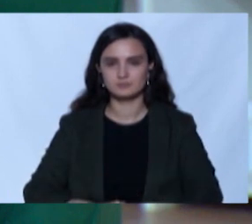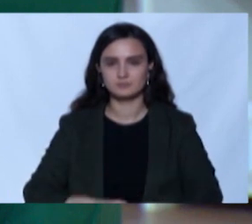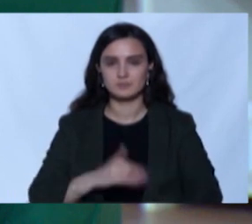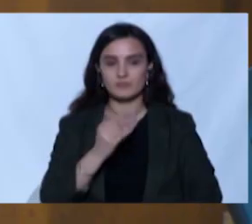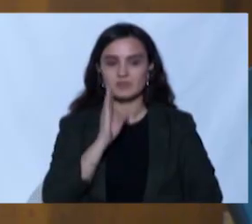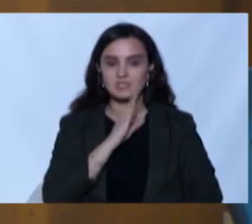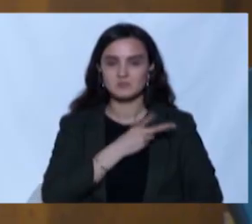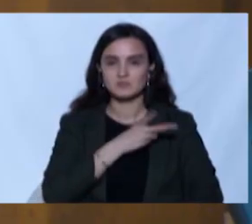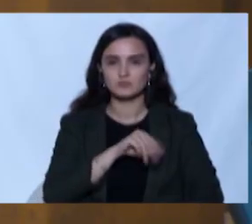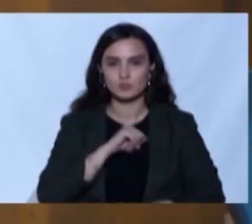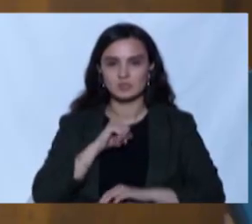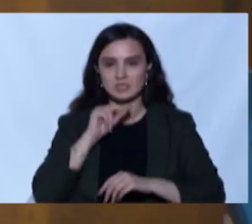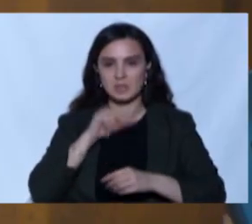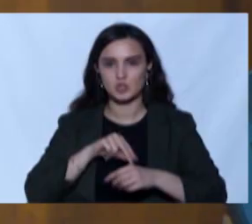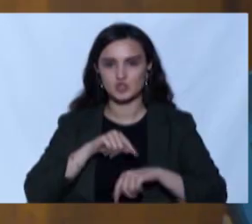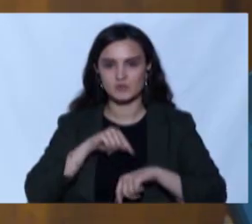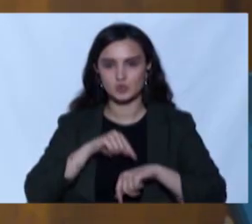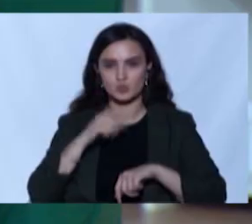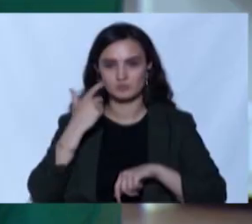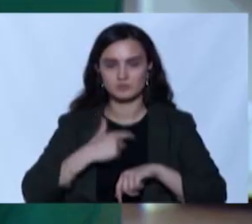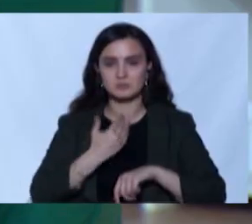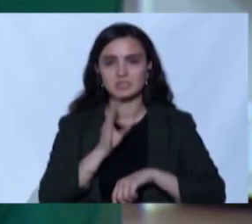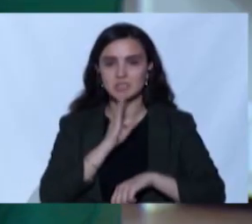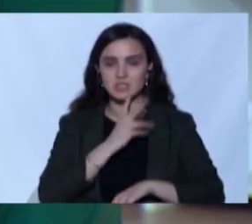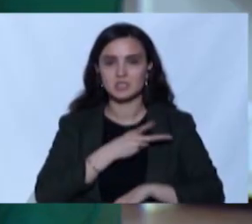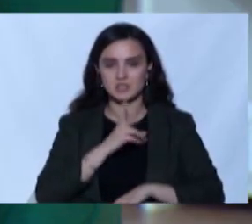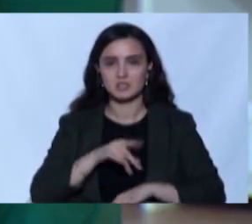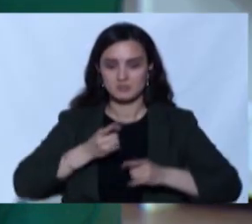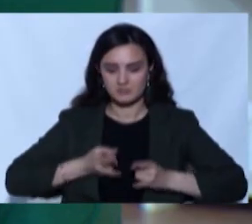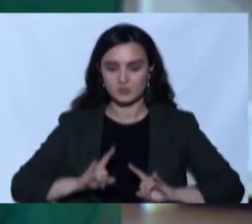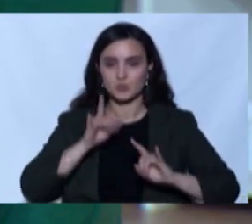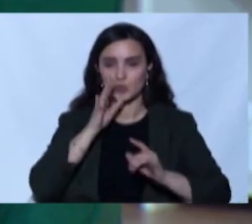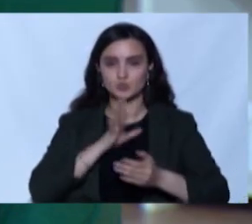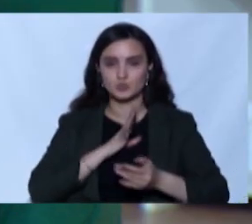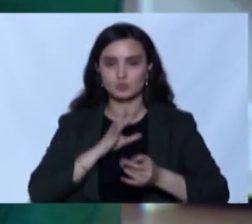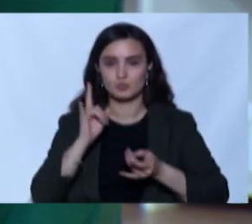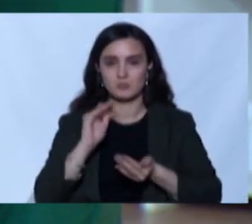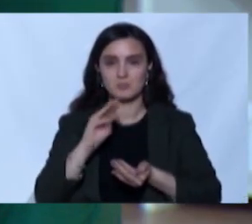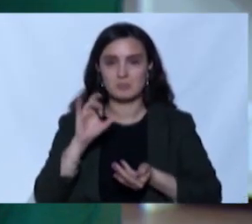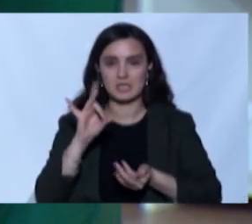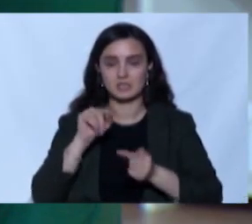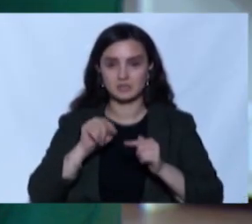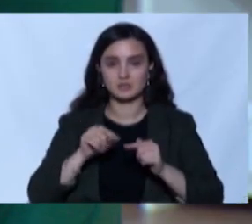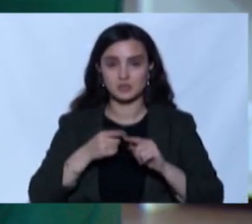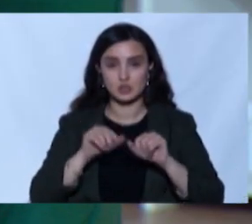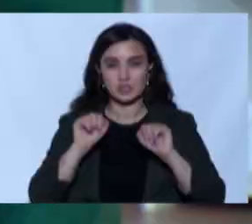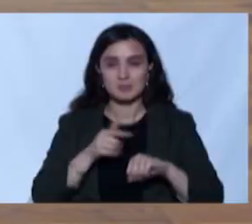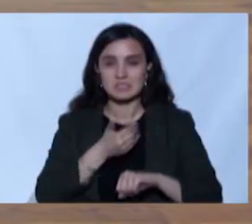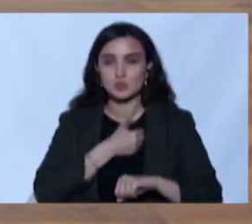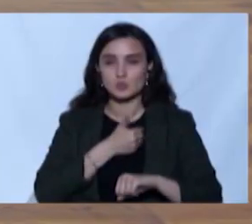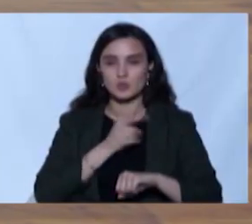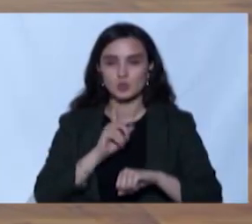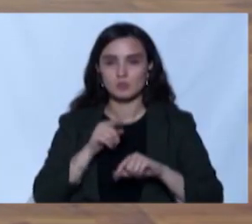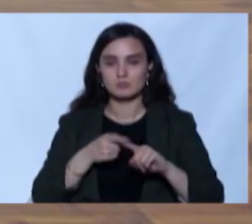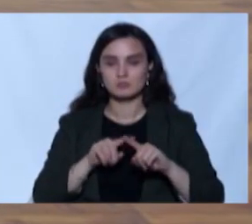mother's death. Although indirectly, her mother dies in giving birth to her. And perhaps this desire to bring the